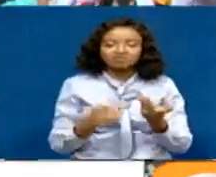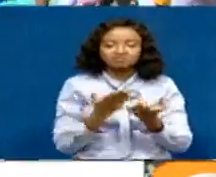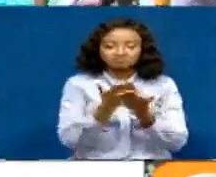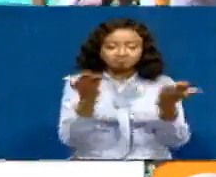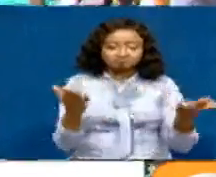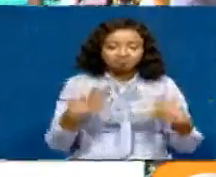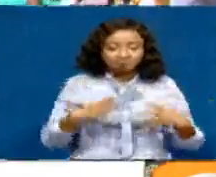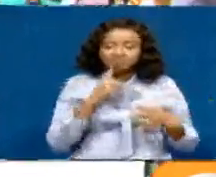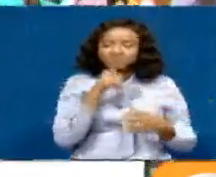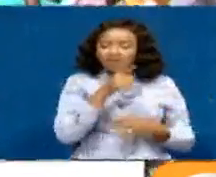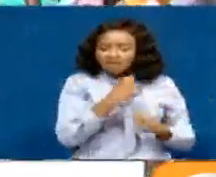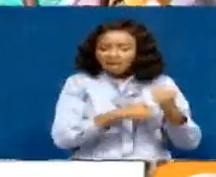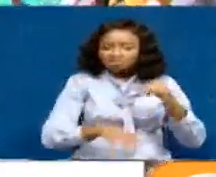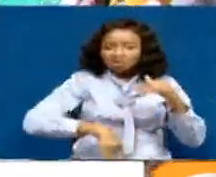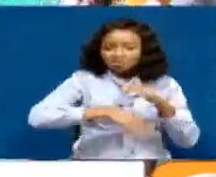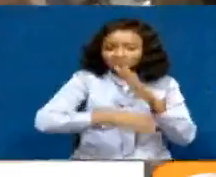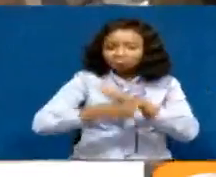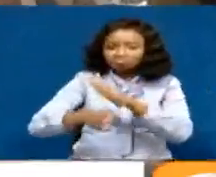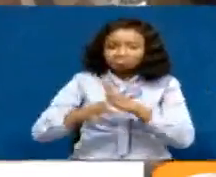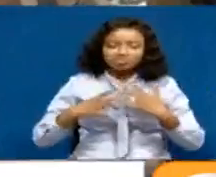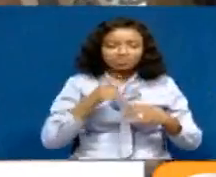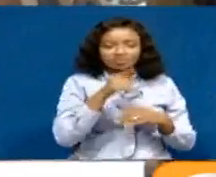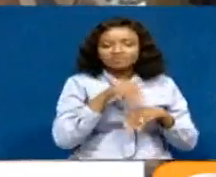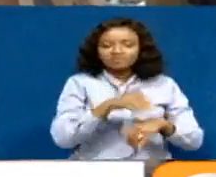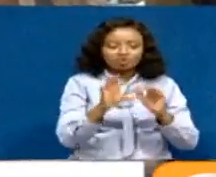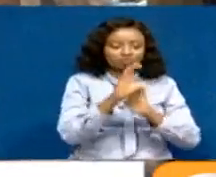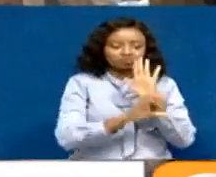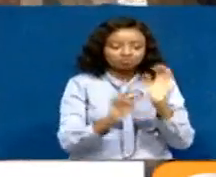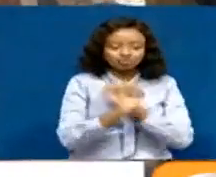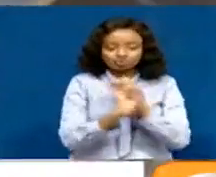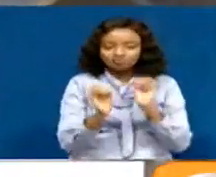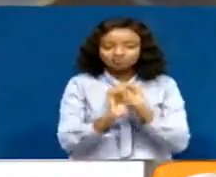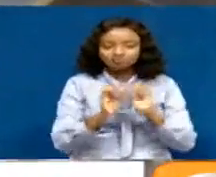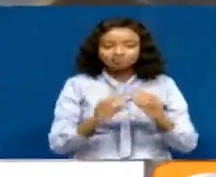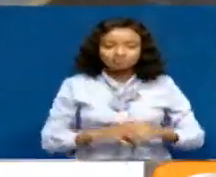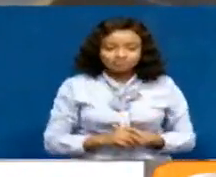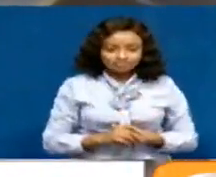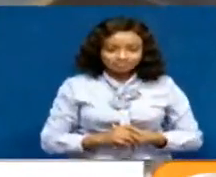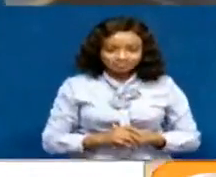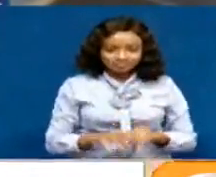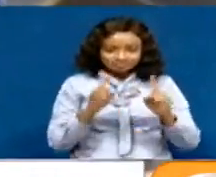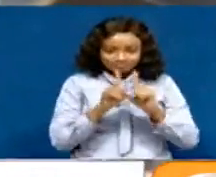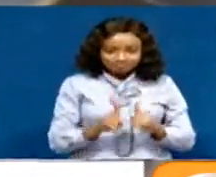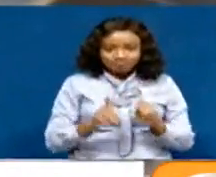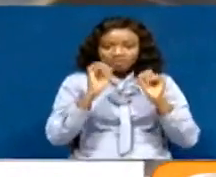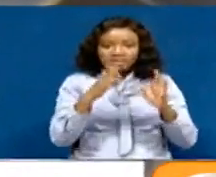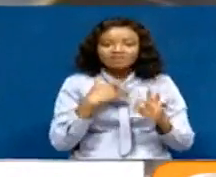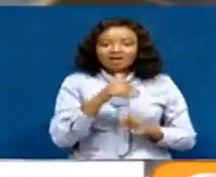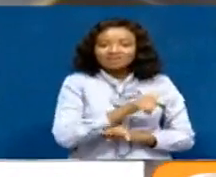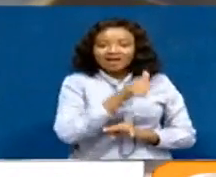was unconstitutional and there is need for parliament to protect Kenyans from such actions in future. Kama kuna mipango